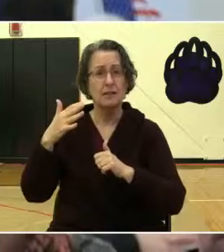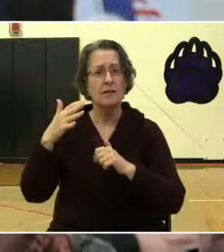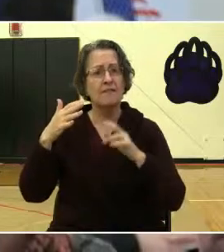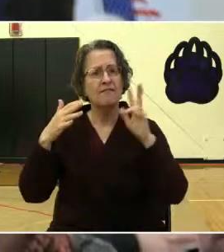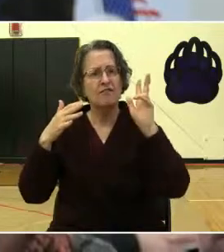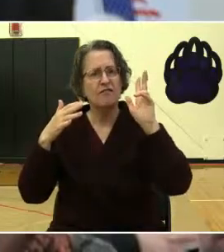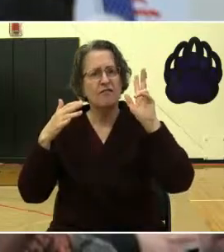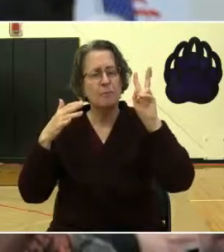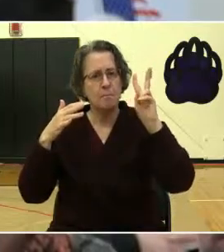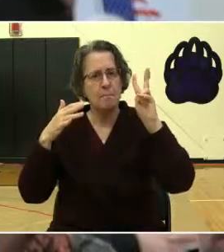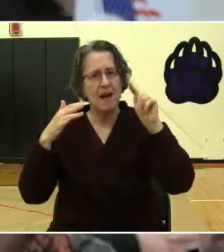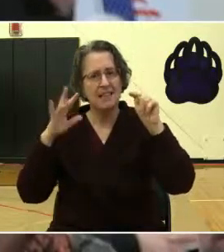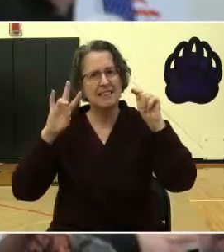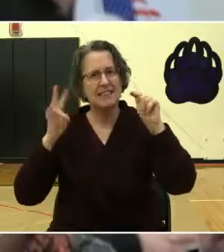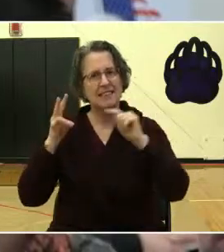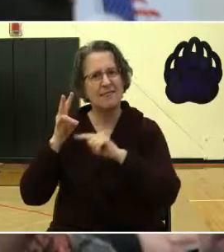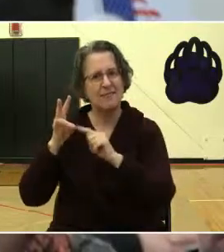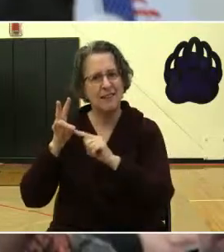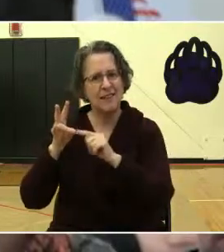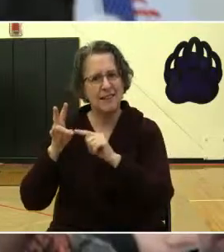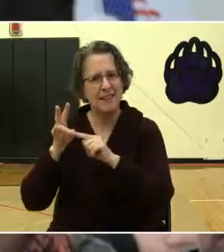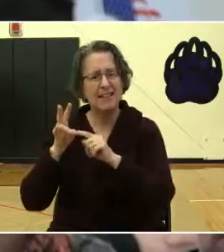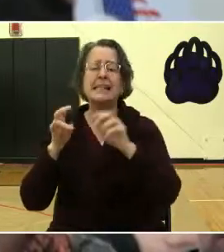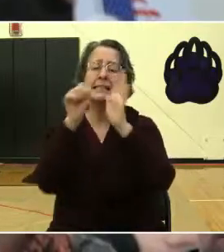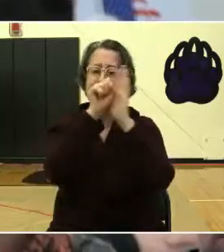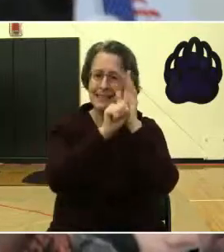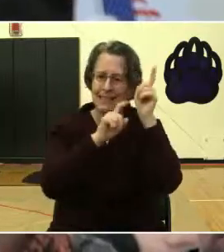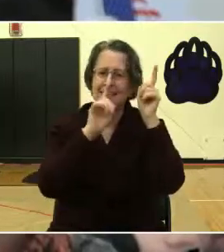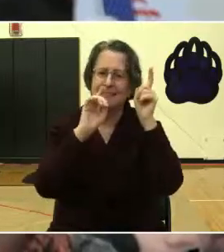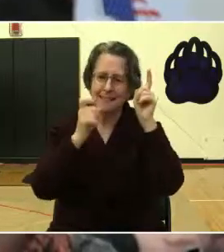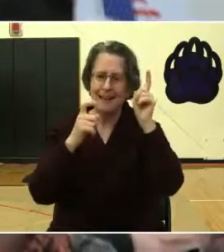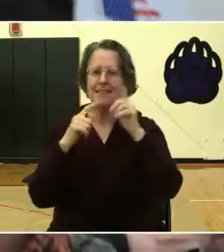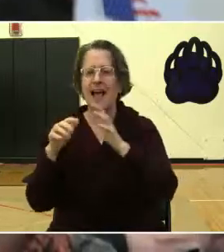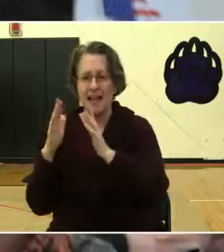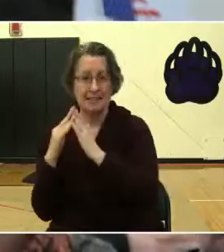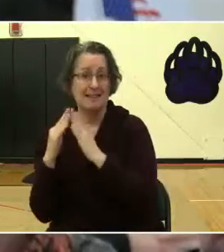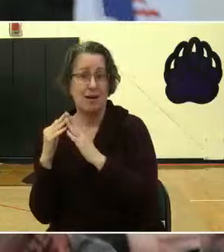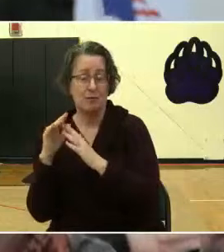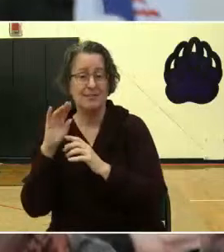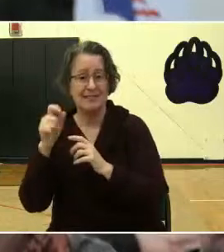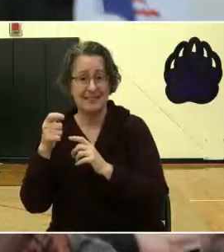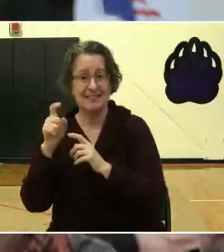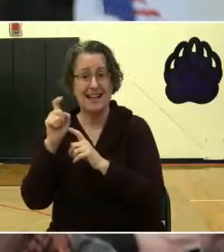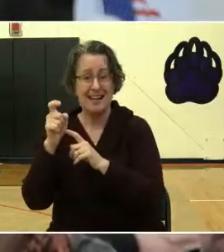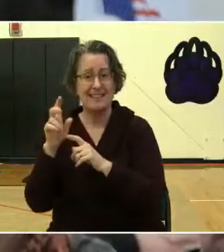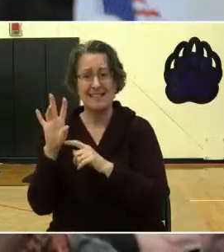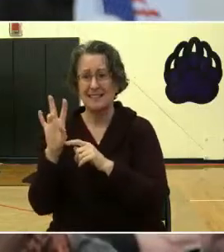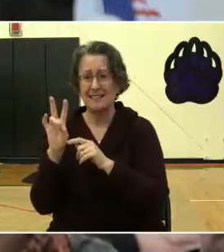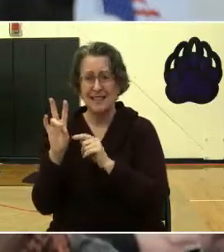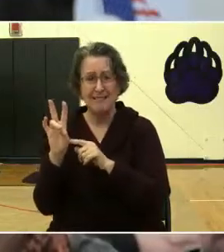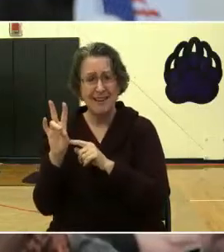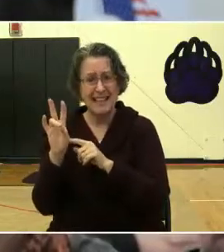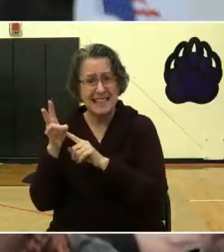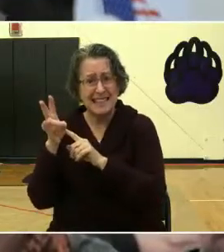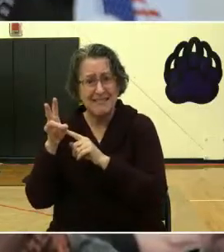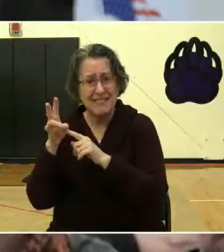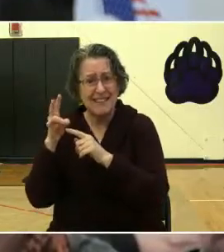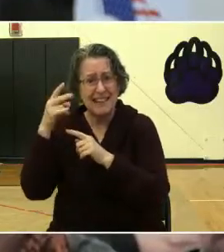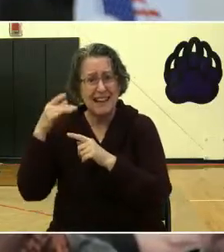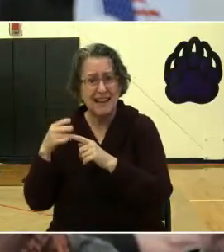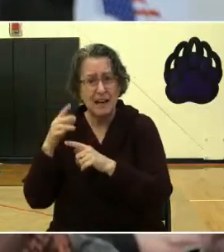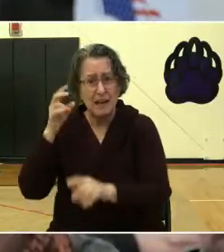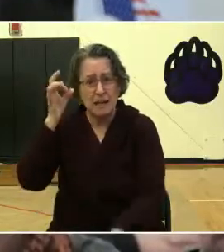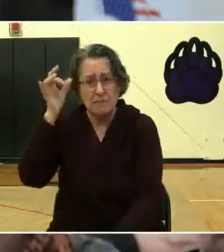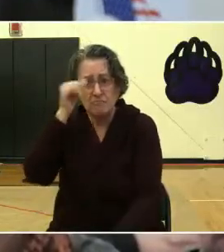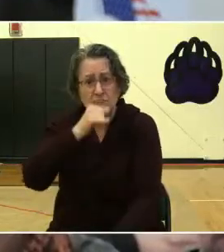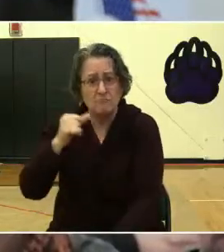tax and um so I'm thinking like well what makes us so special to be have such a a high tax rate I mean if we're looking if we're looking